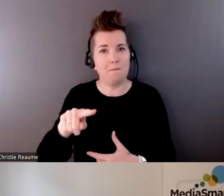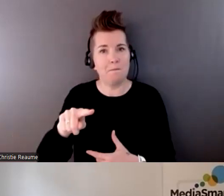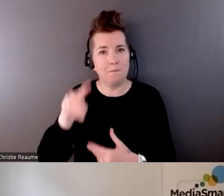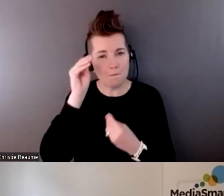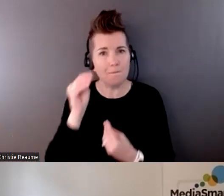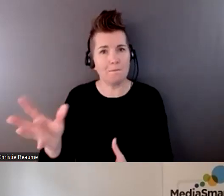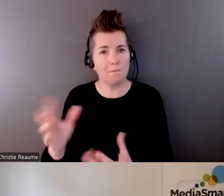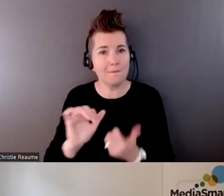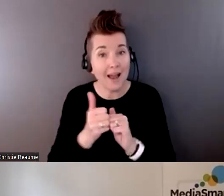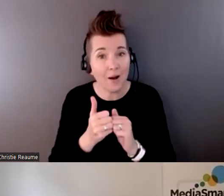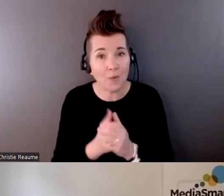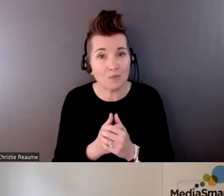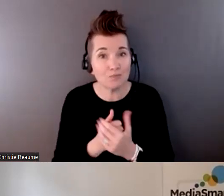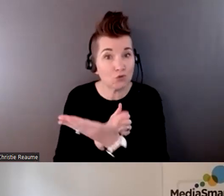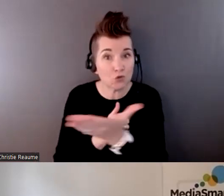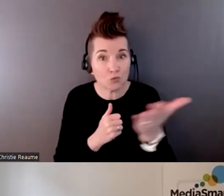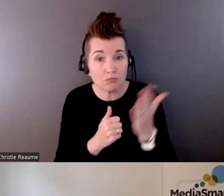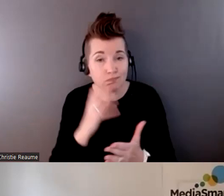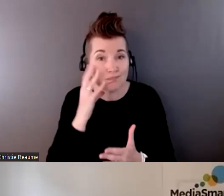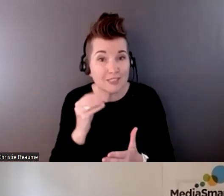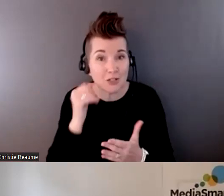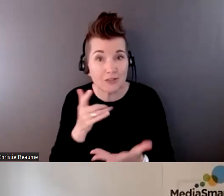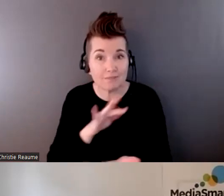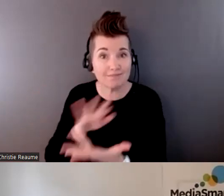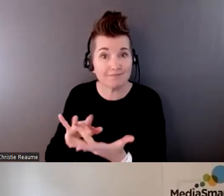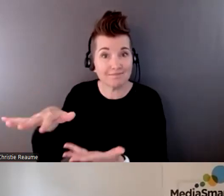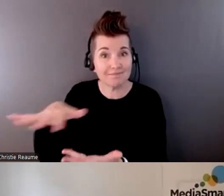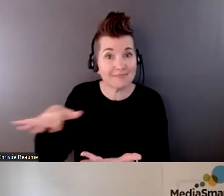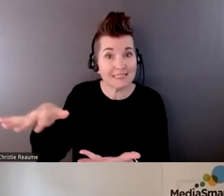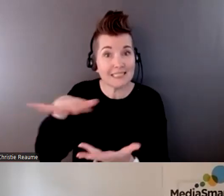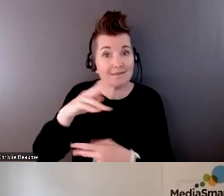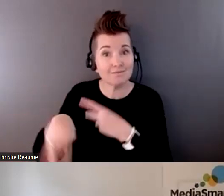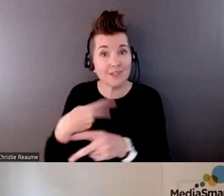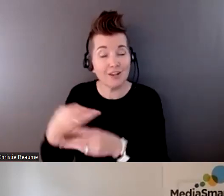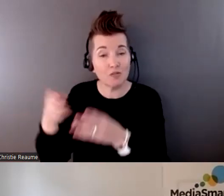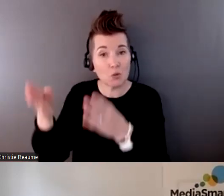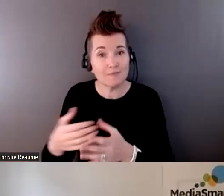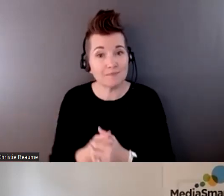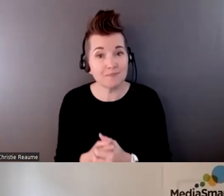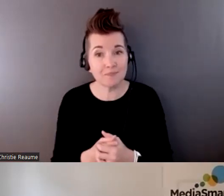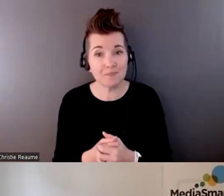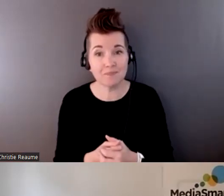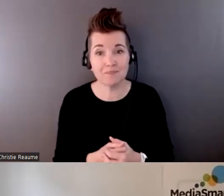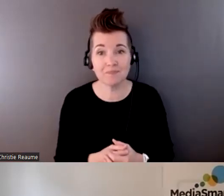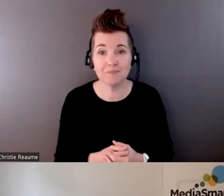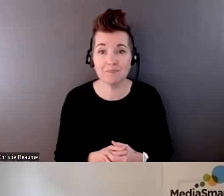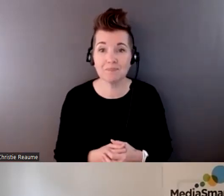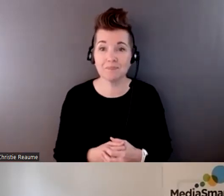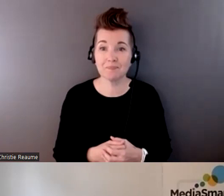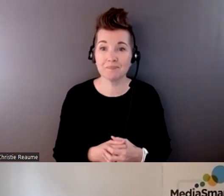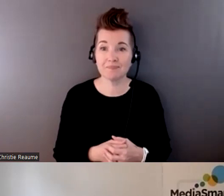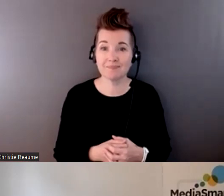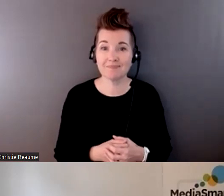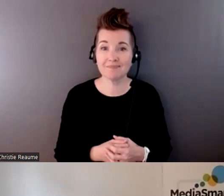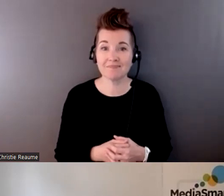you might have some personal experience with some of this do we even say do I see somebody